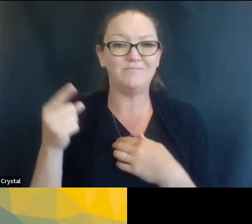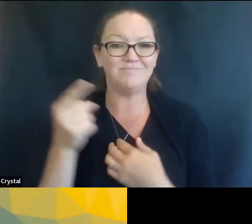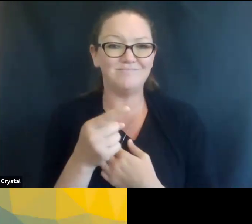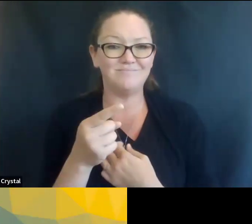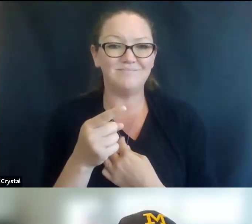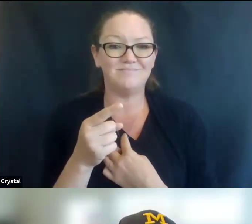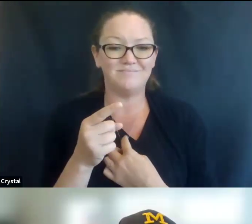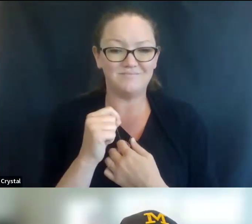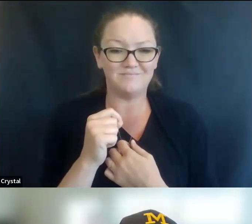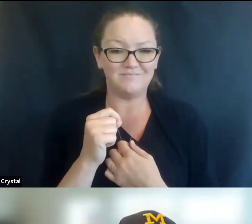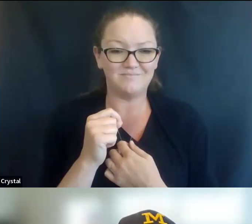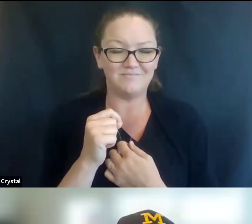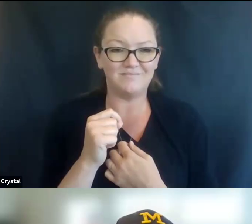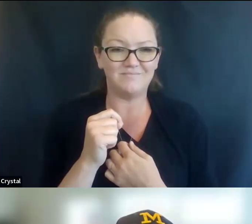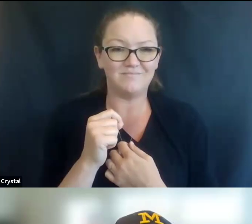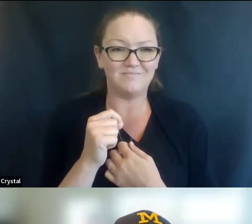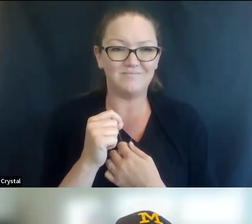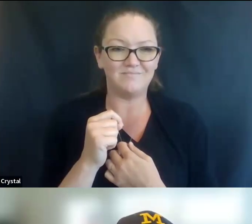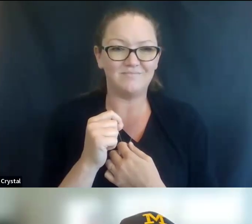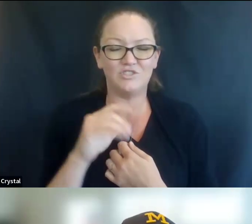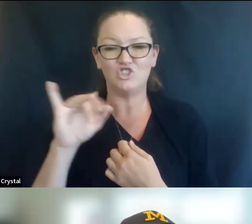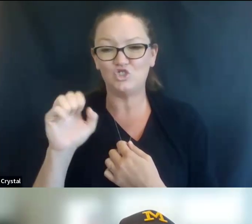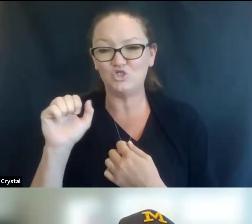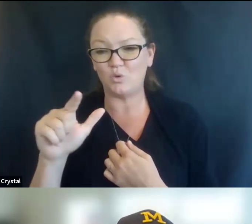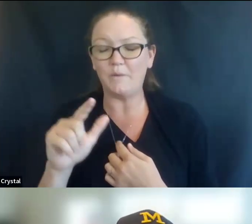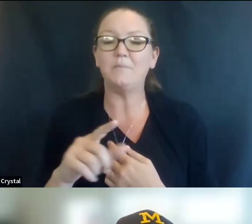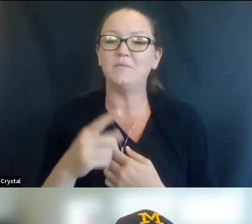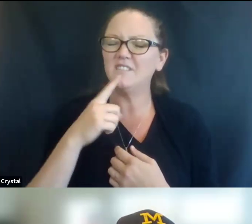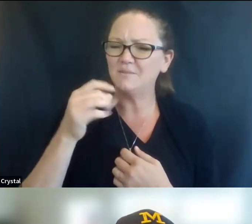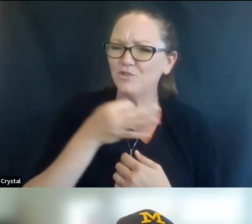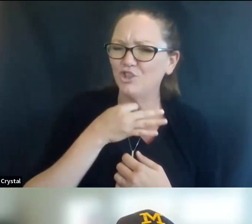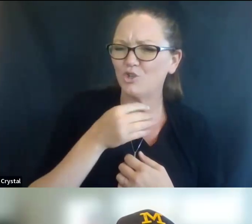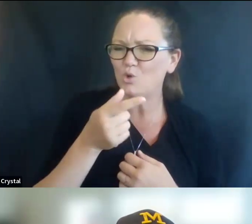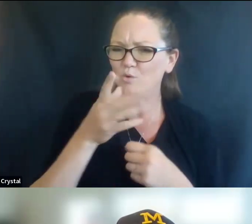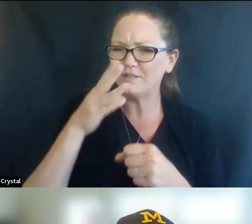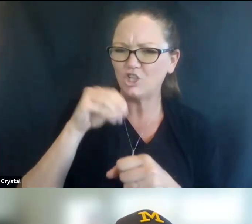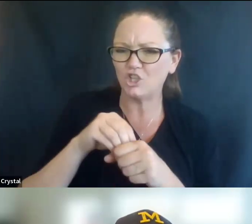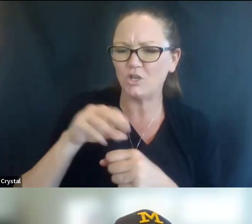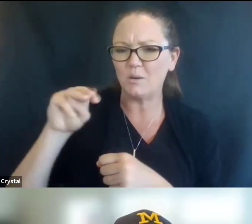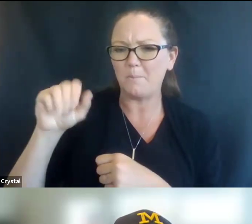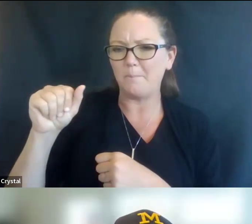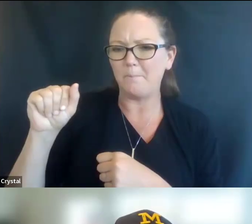Thank you very much. This has to do with who's included. Are the MAG 7 included? If